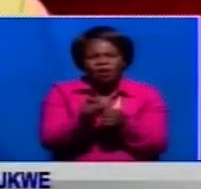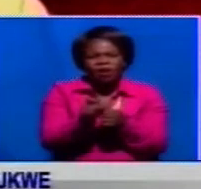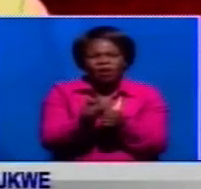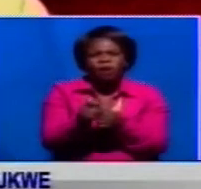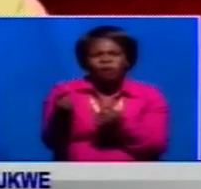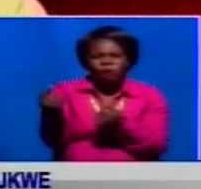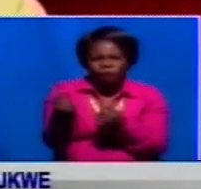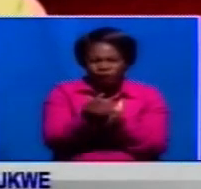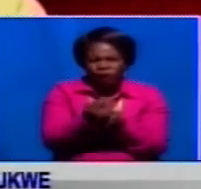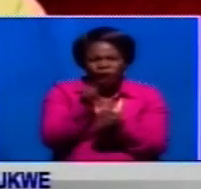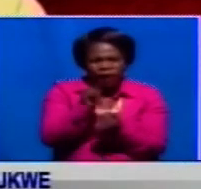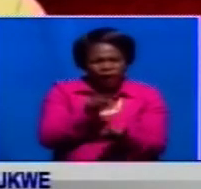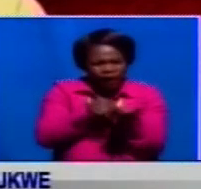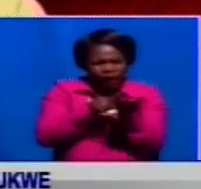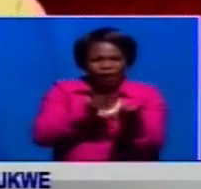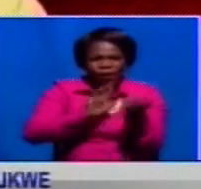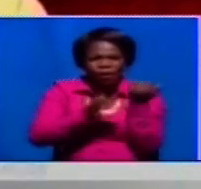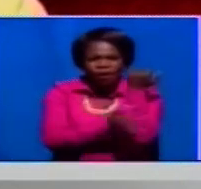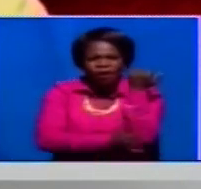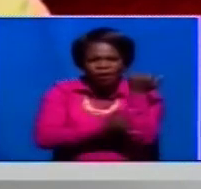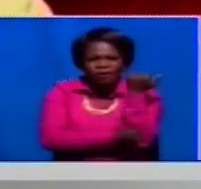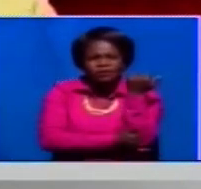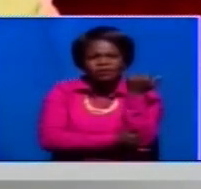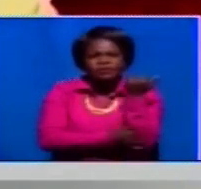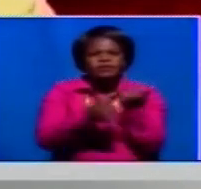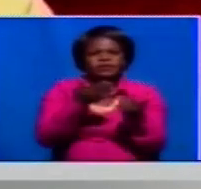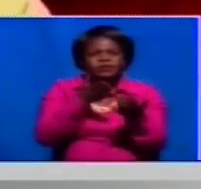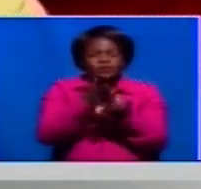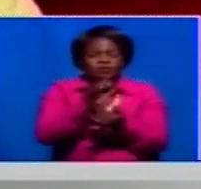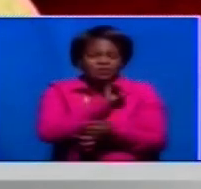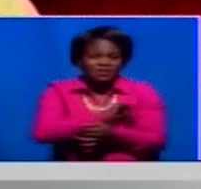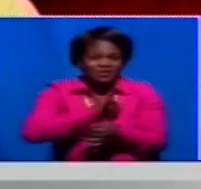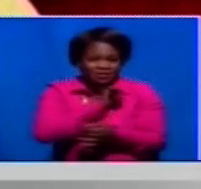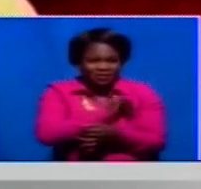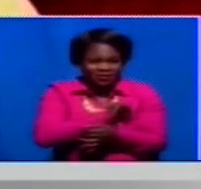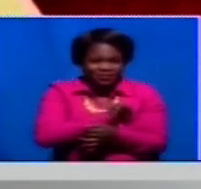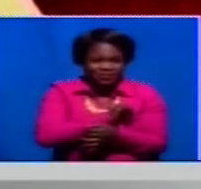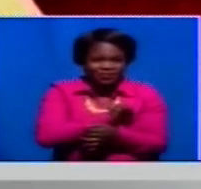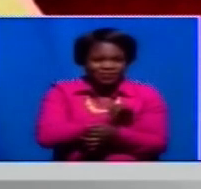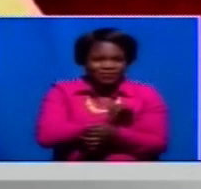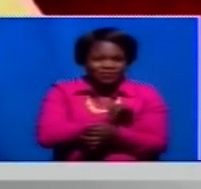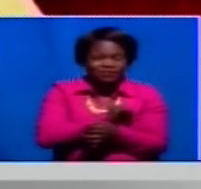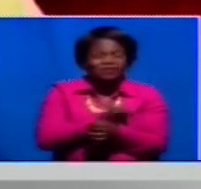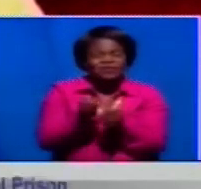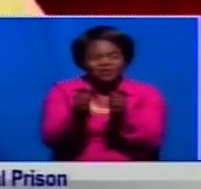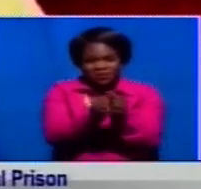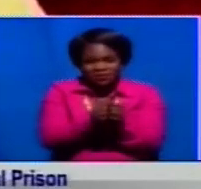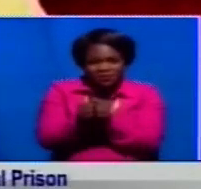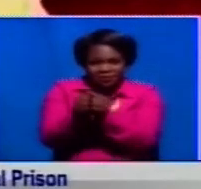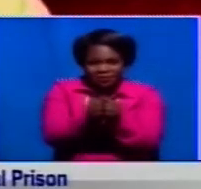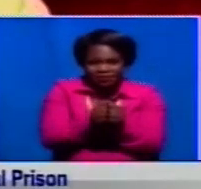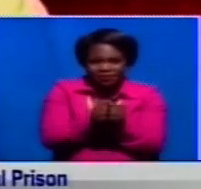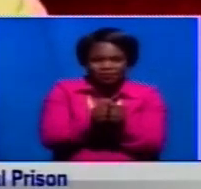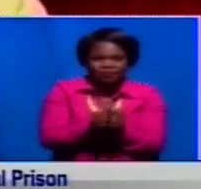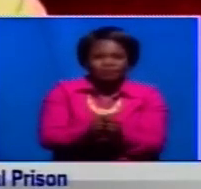this representation of the country by their attitude in their relation they are together. But they must